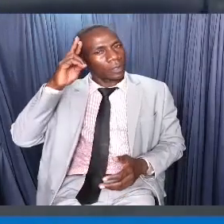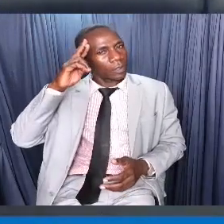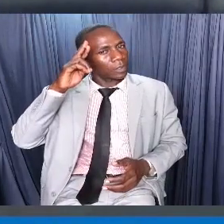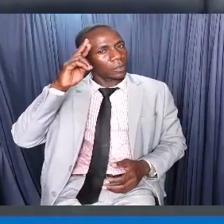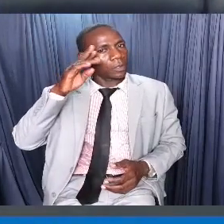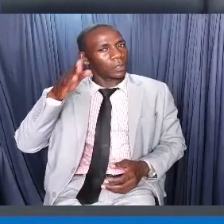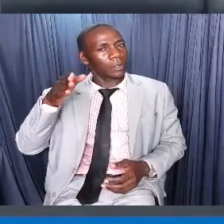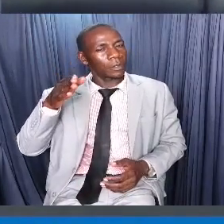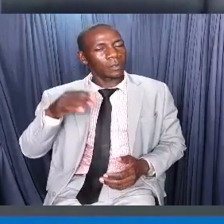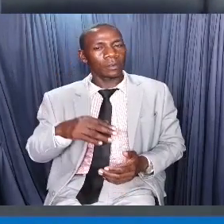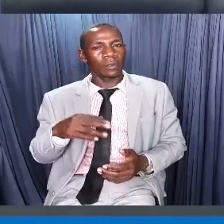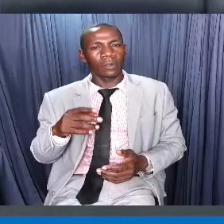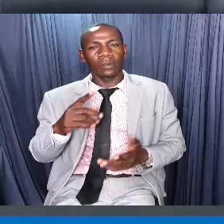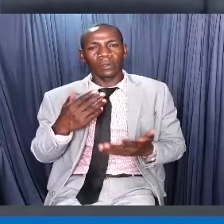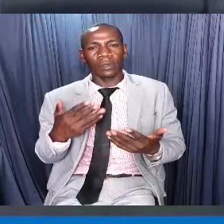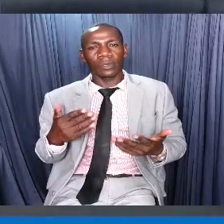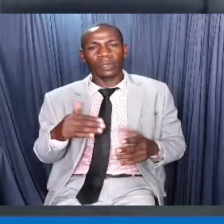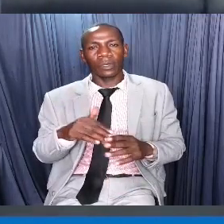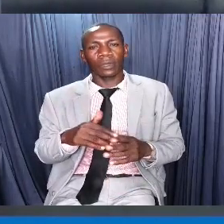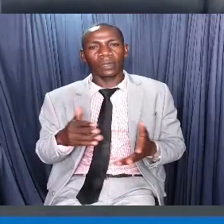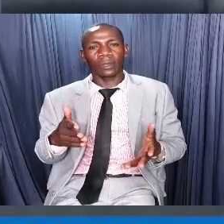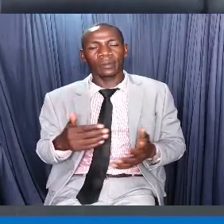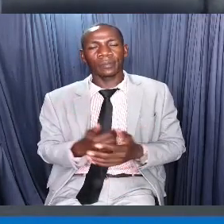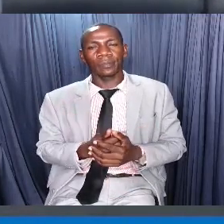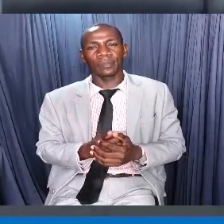That is the reason. There must be something in here.